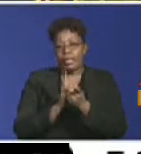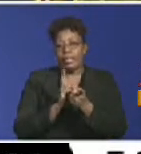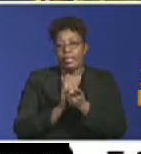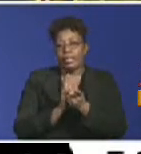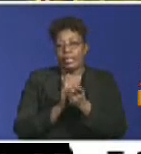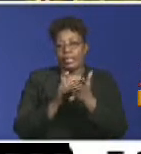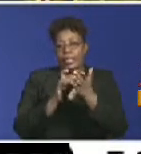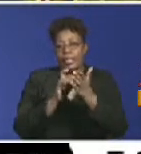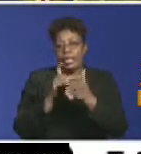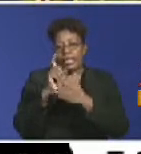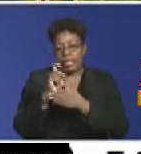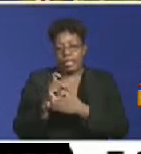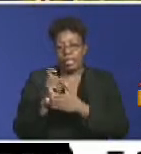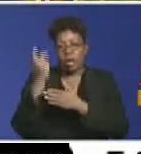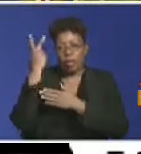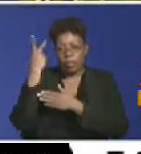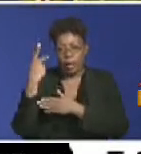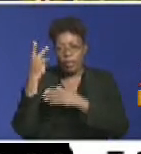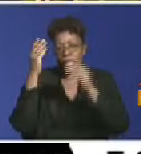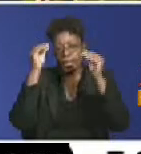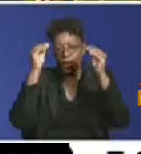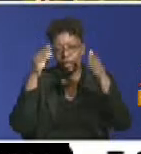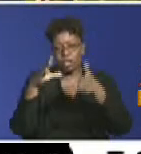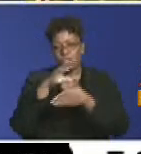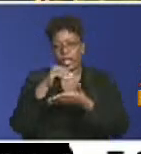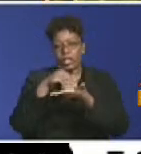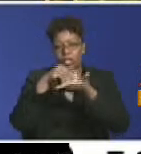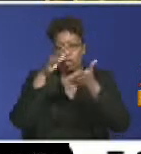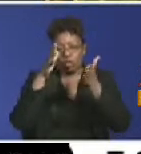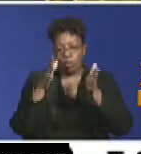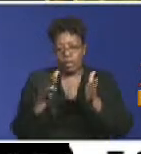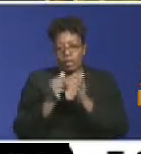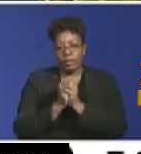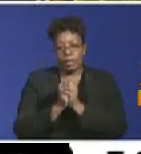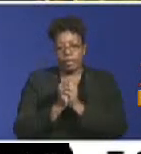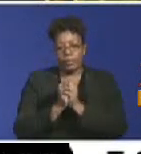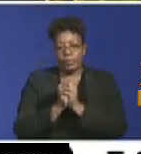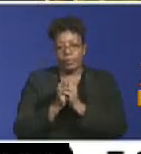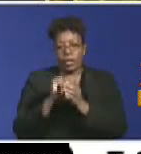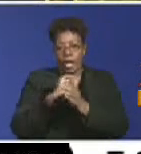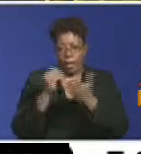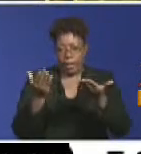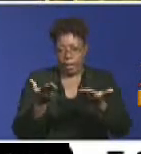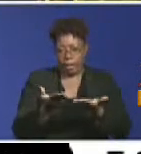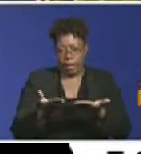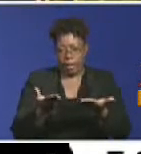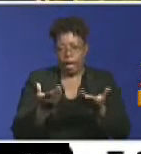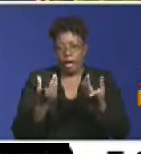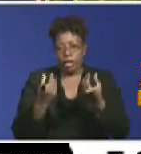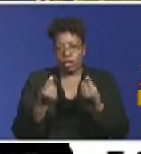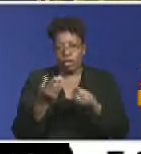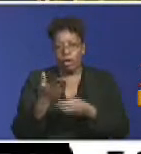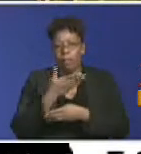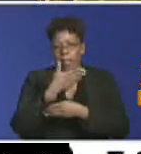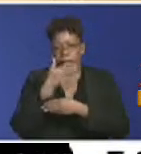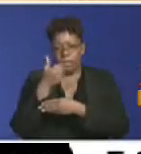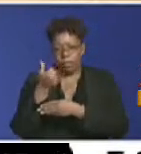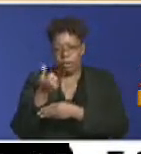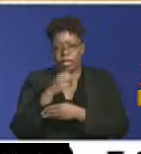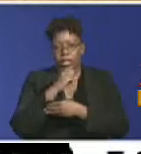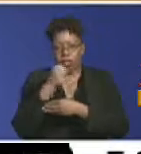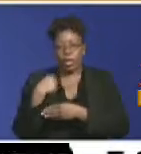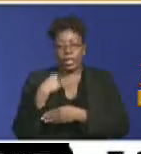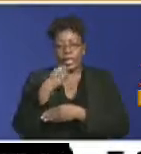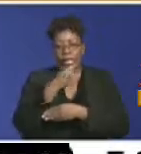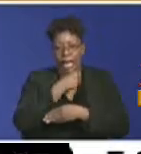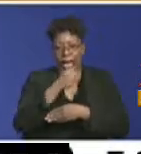demanding needs of our parents, our teachers, and our students. So once I'm here, I do my very best and I ensure that our staff